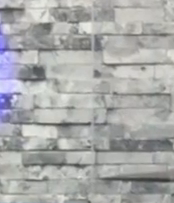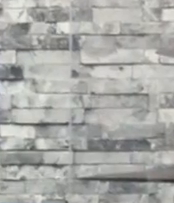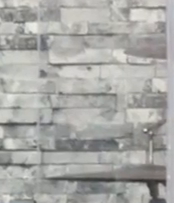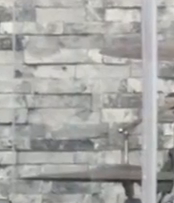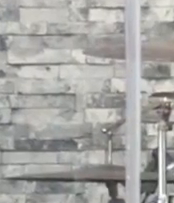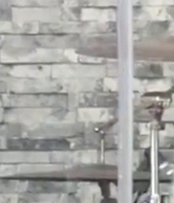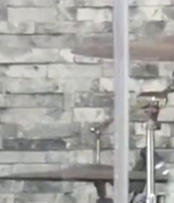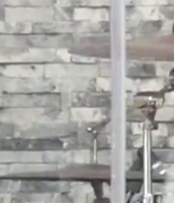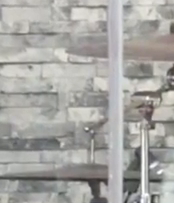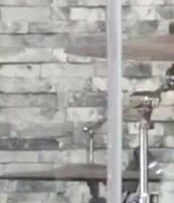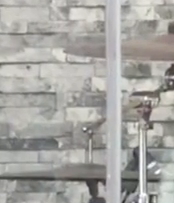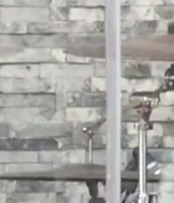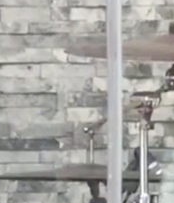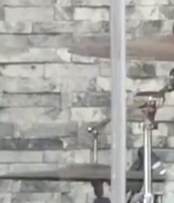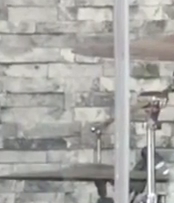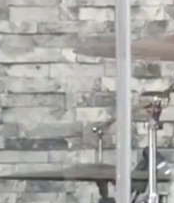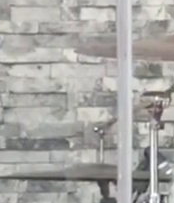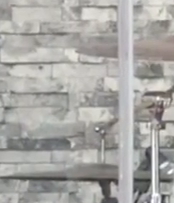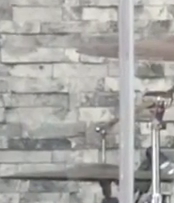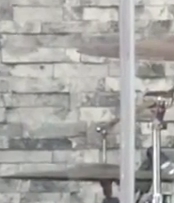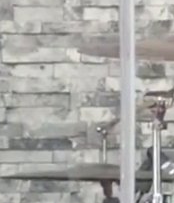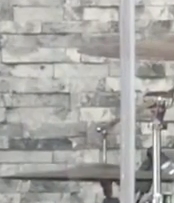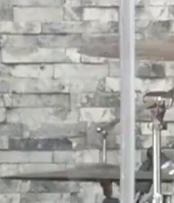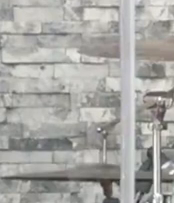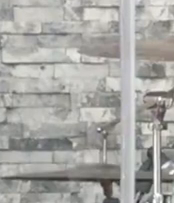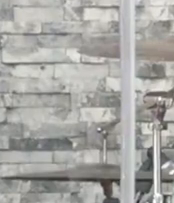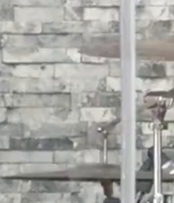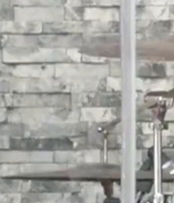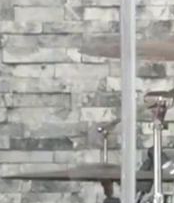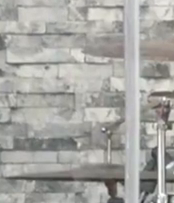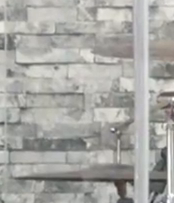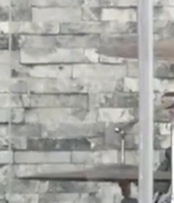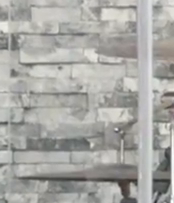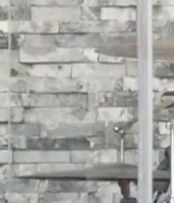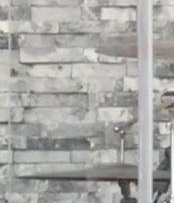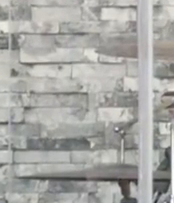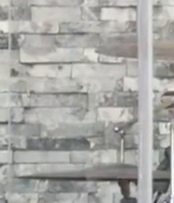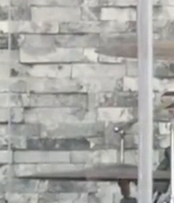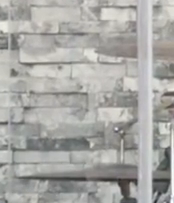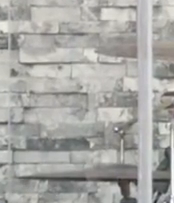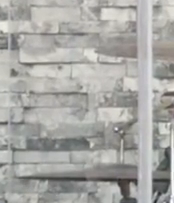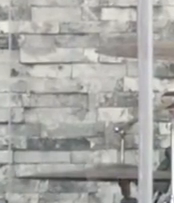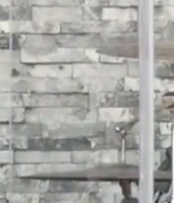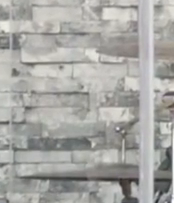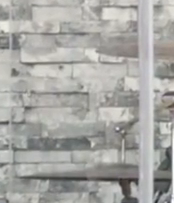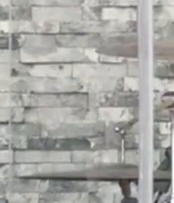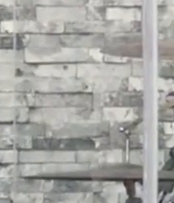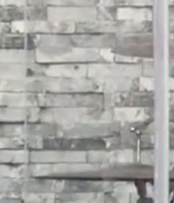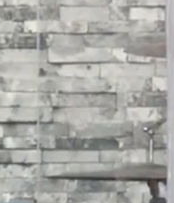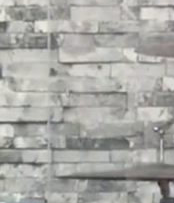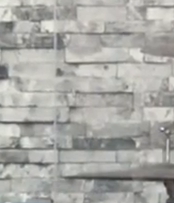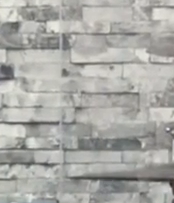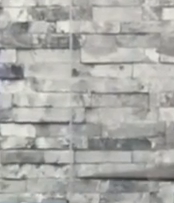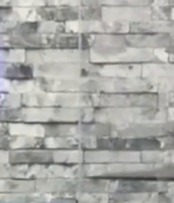is only them who need to be honored. Wao tu ndio wanastahili kuheshimiwa. Scripture says honor one another. Biblia inasema kwamba ukaheshimu wale wengine.